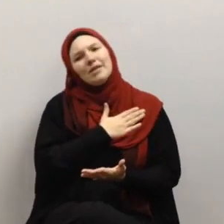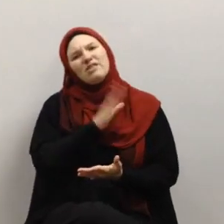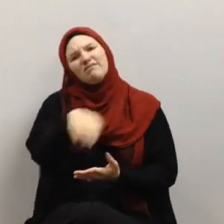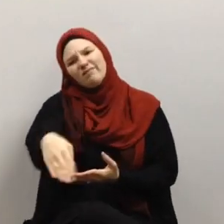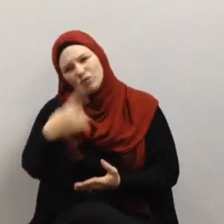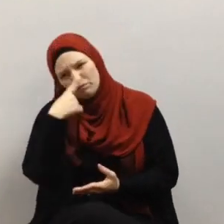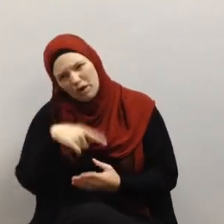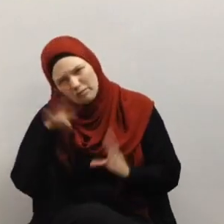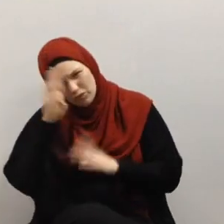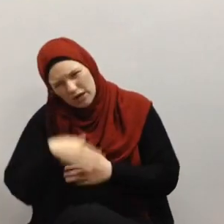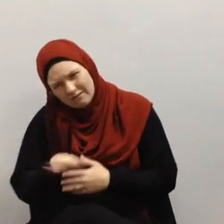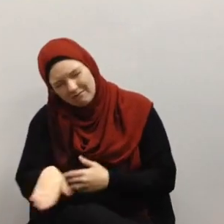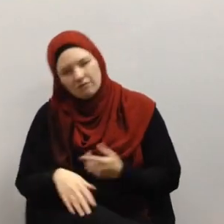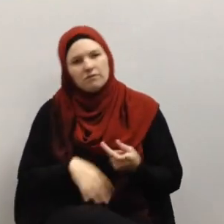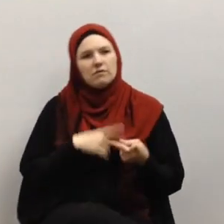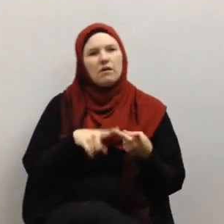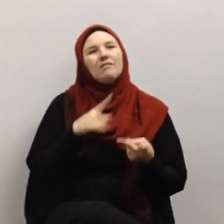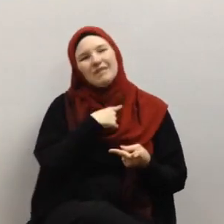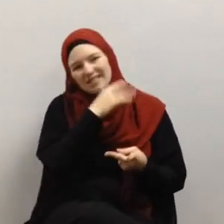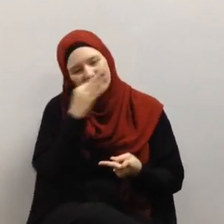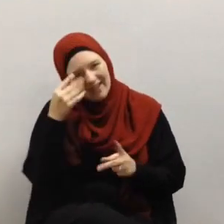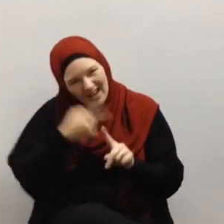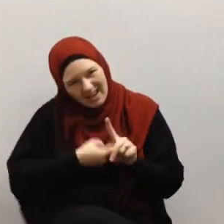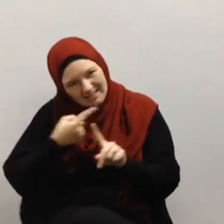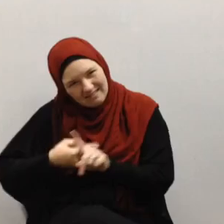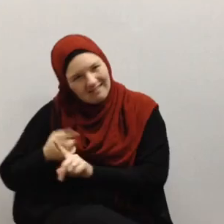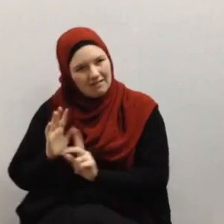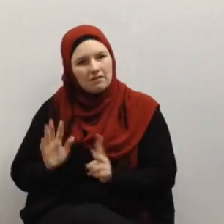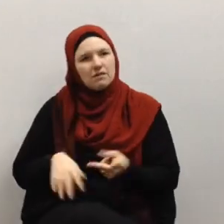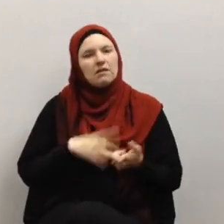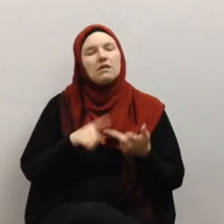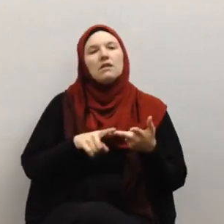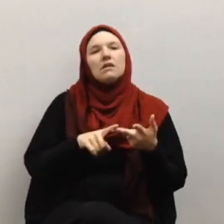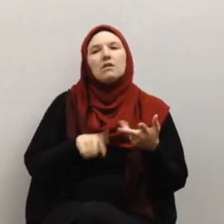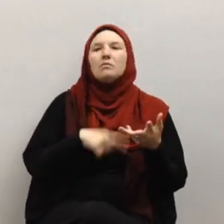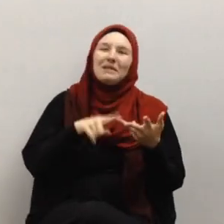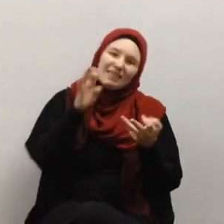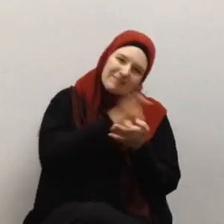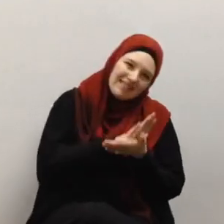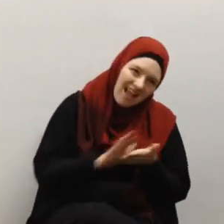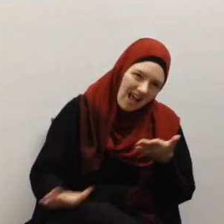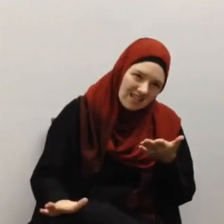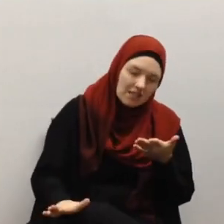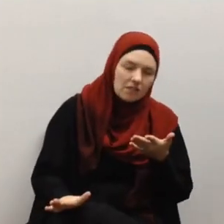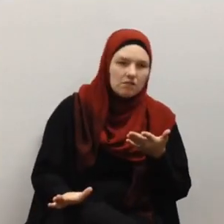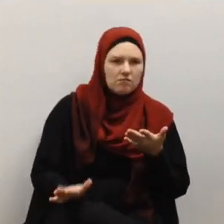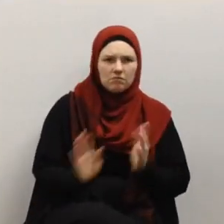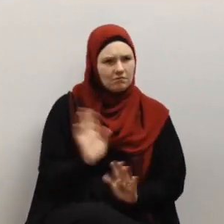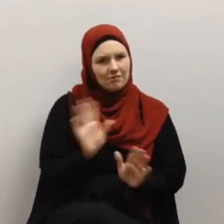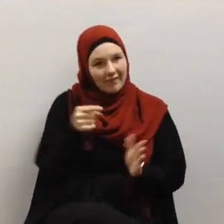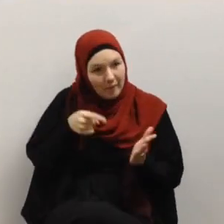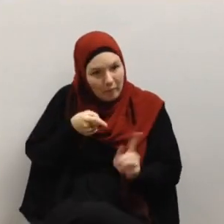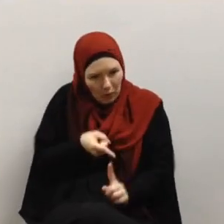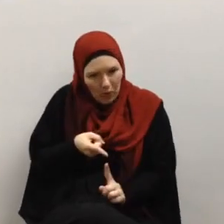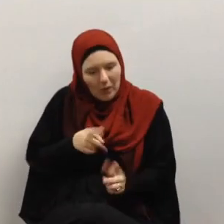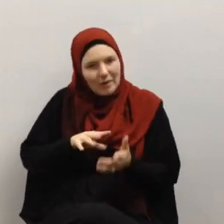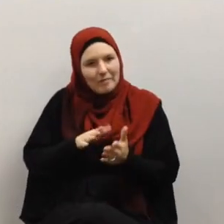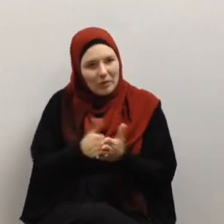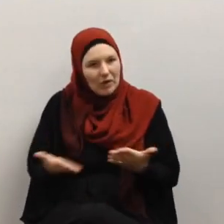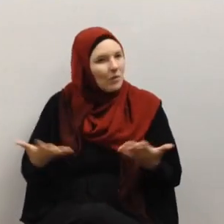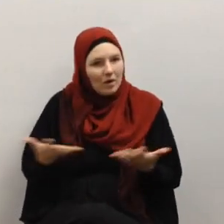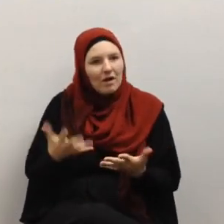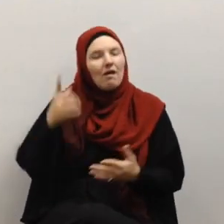pray? Would you please fast a month every year? Would you please be nice? No.